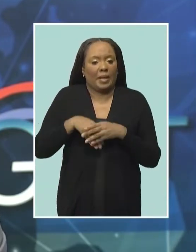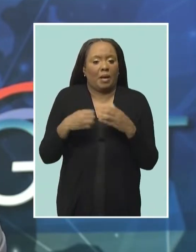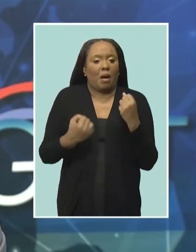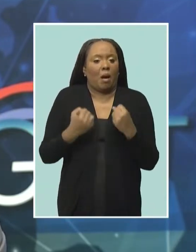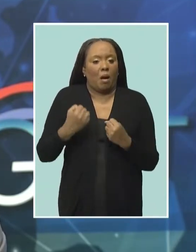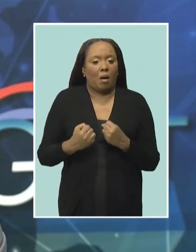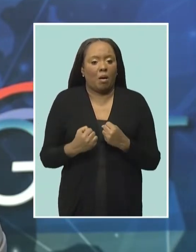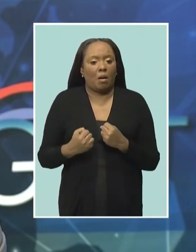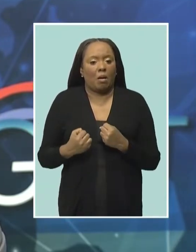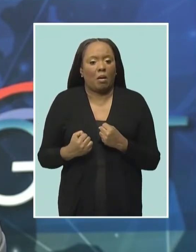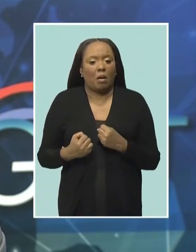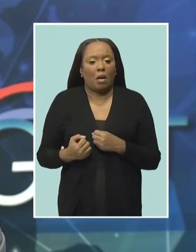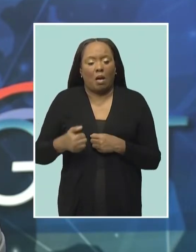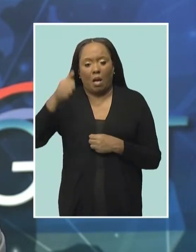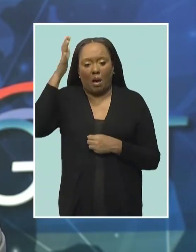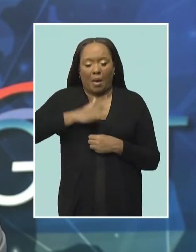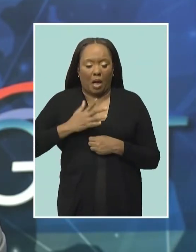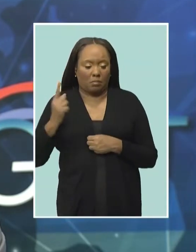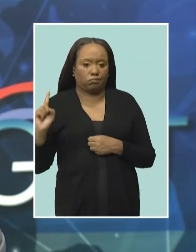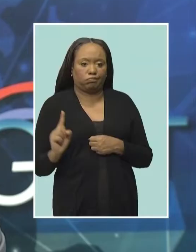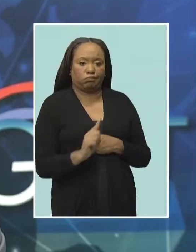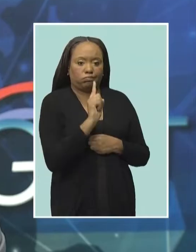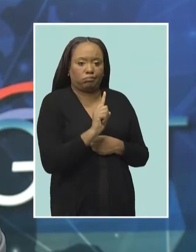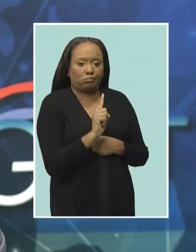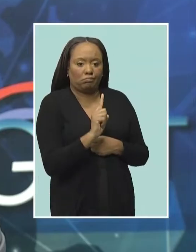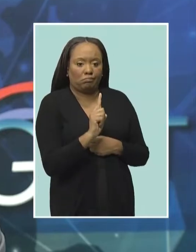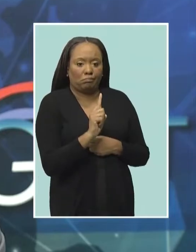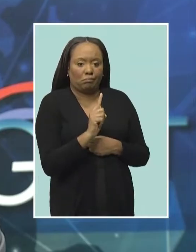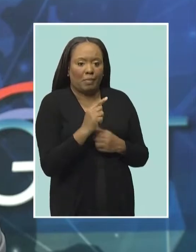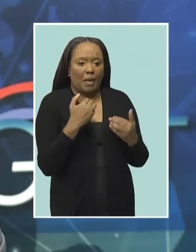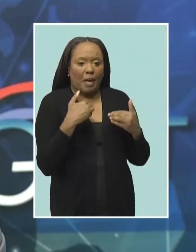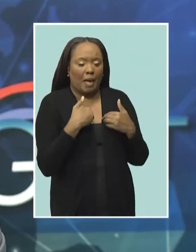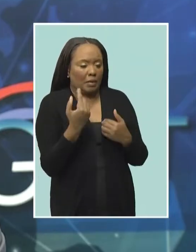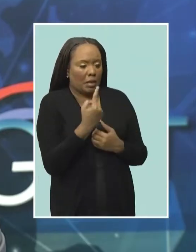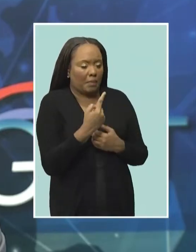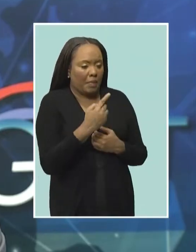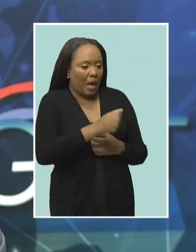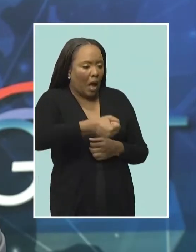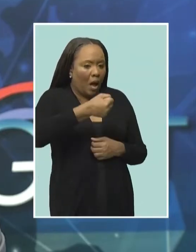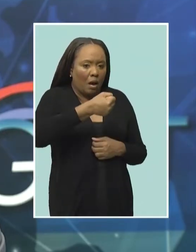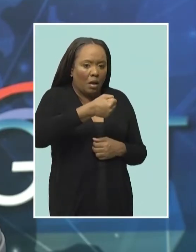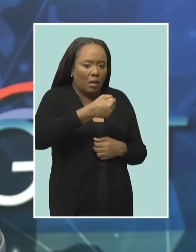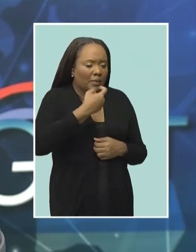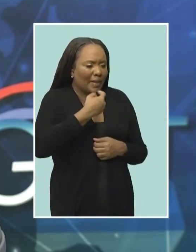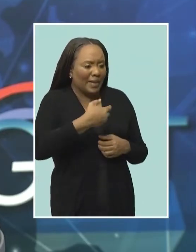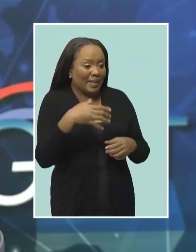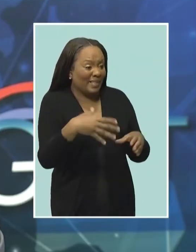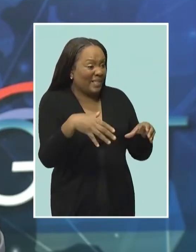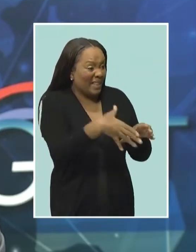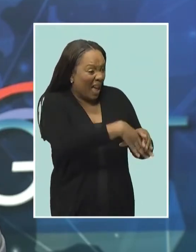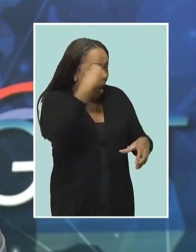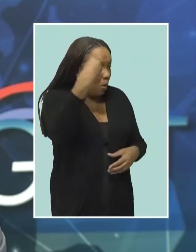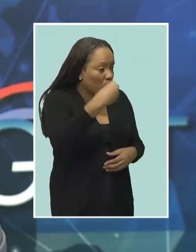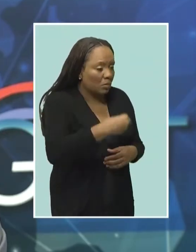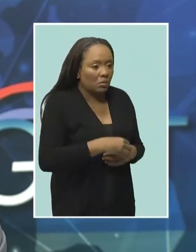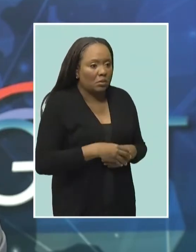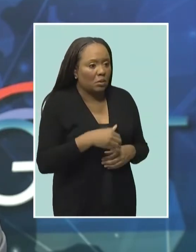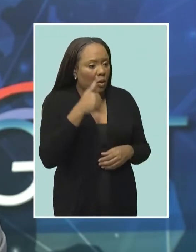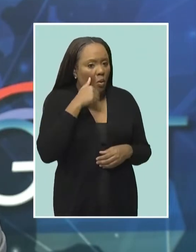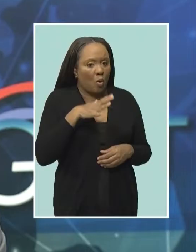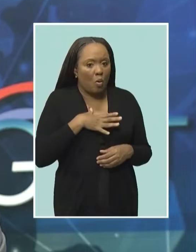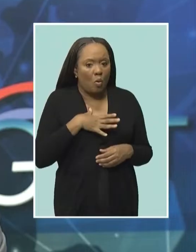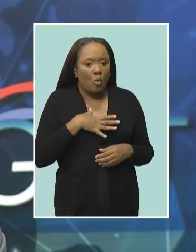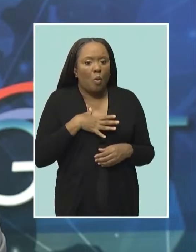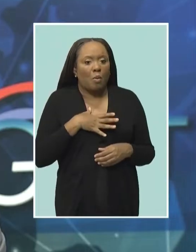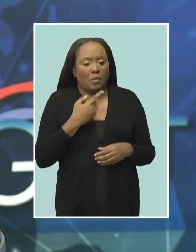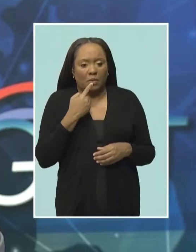motorcar when she was initially confronted by a man who was armed with an object and ordered her out of the vehicle. She was